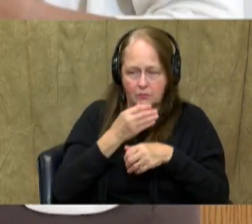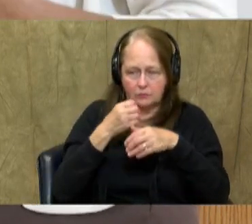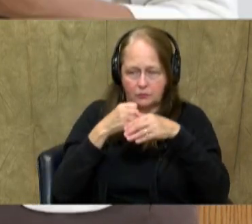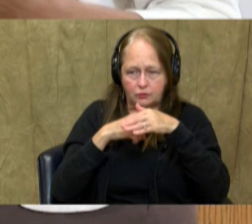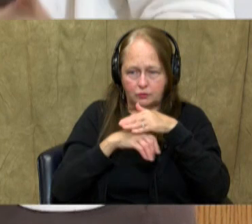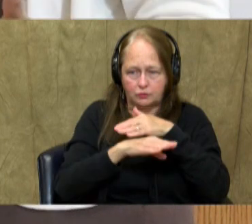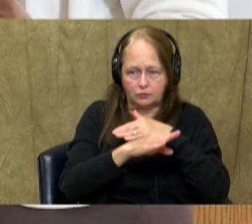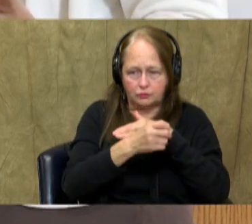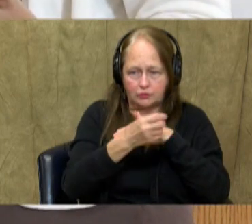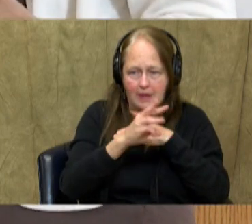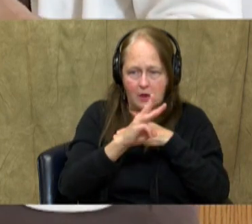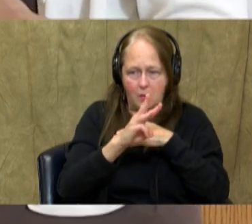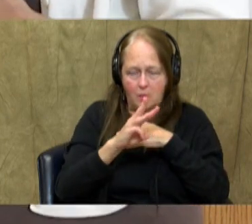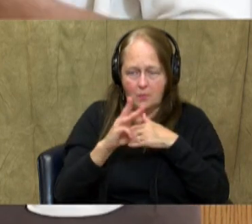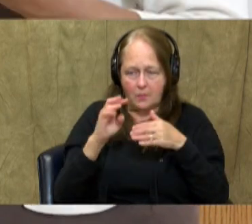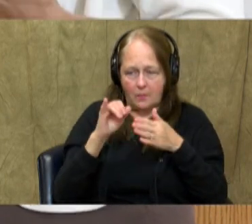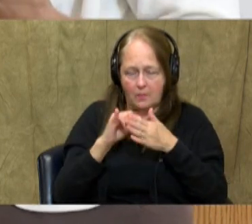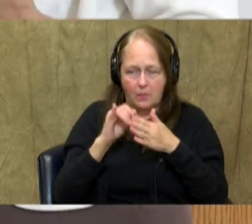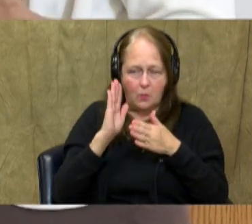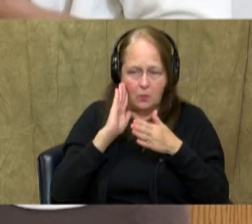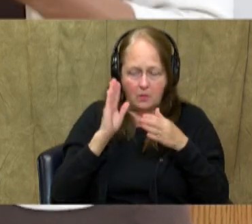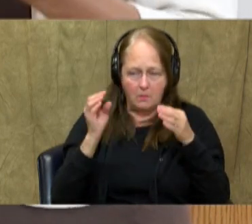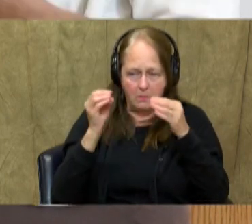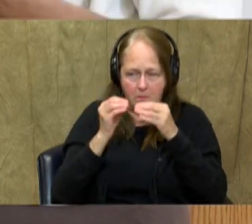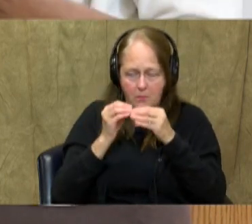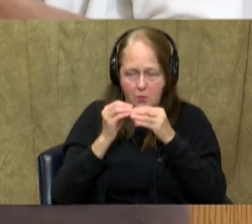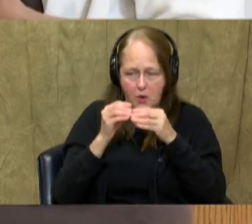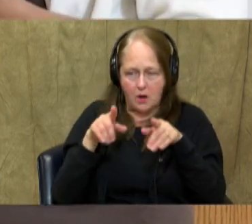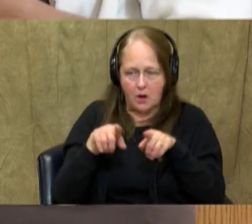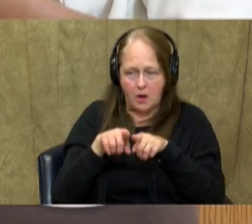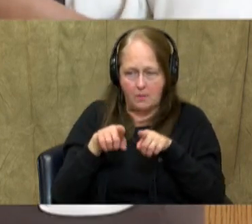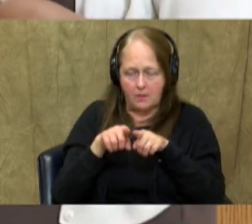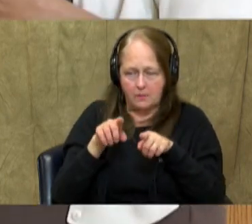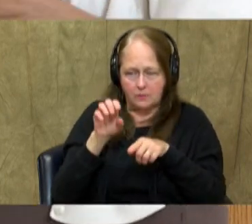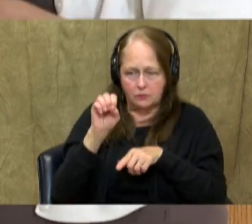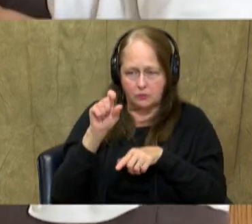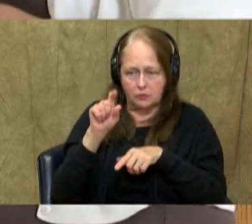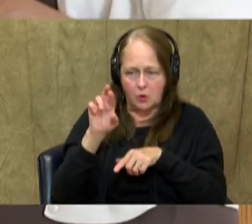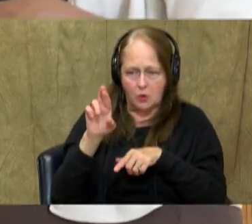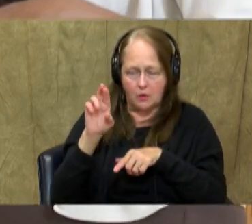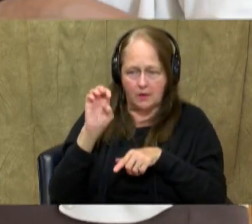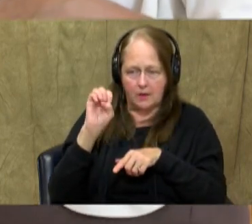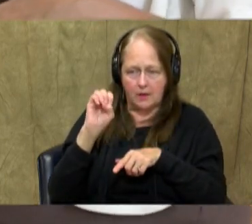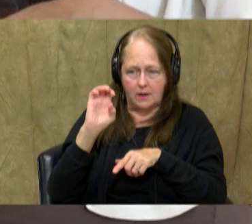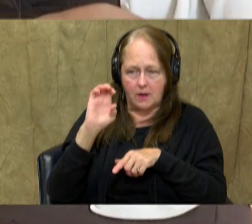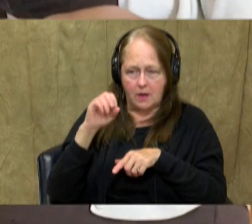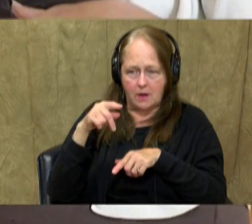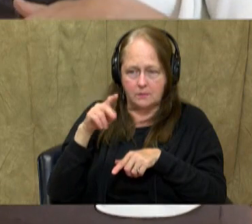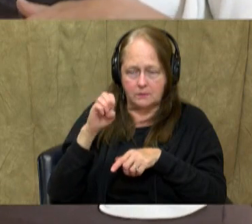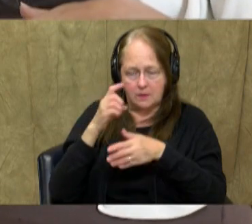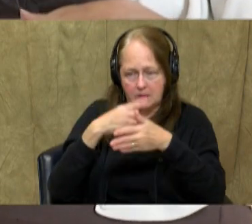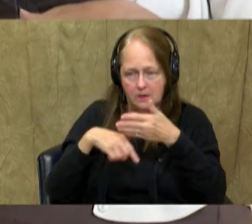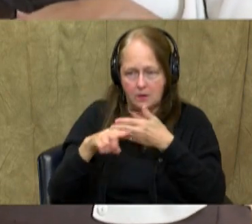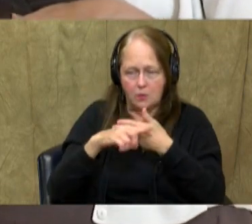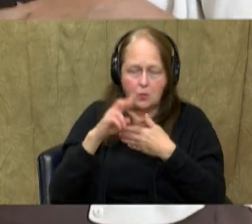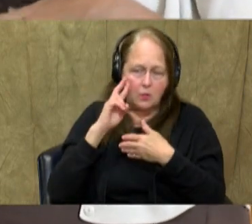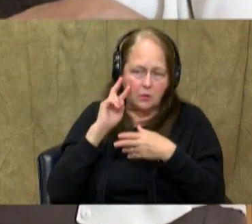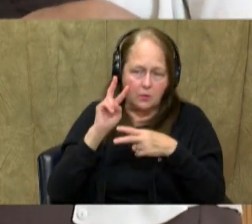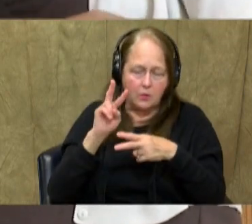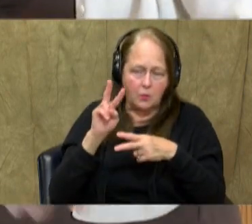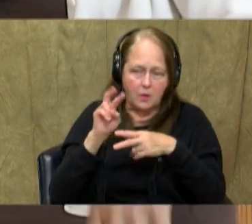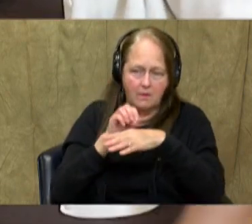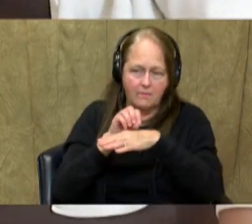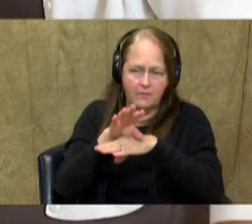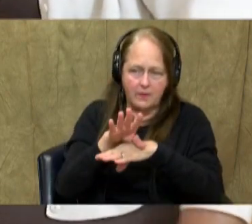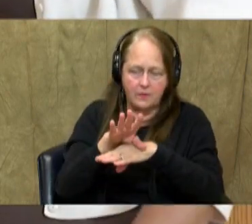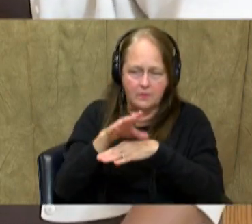and it happens at night, and they're way more common than solar eclipses. So next week we're going to be looking at what